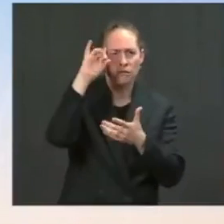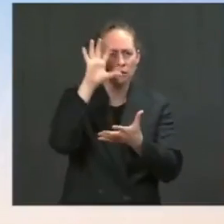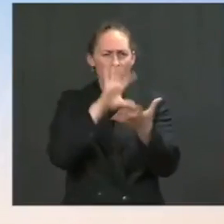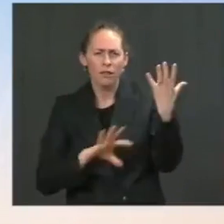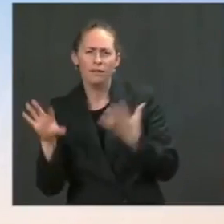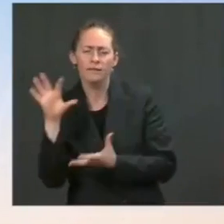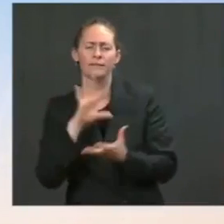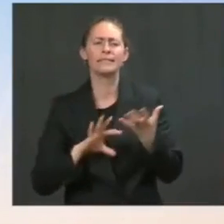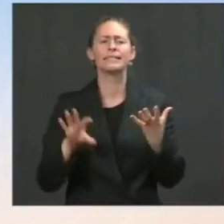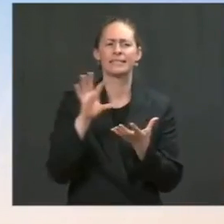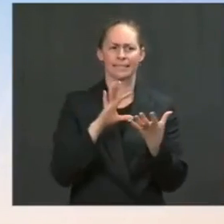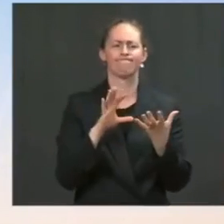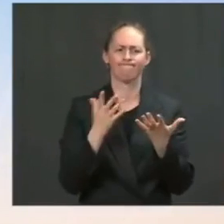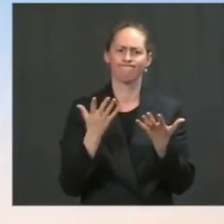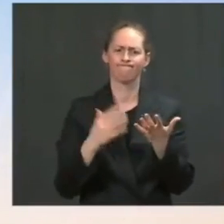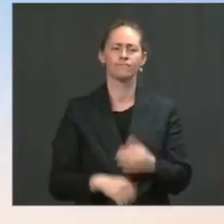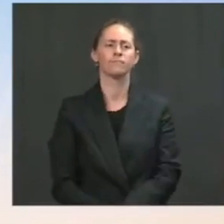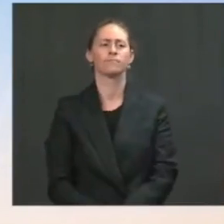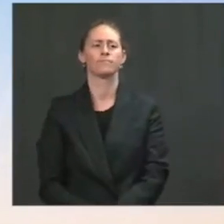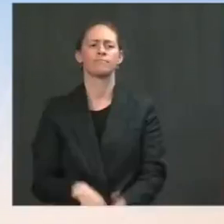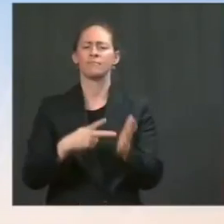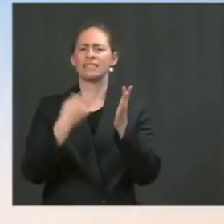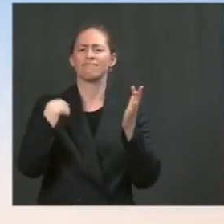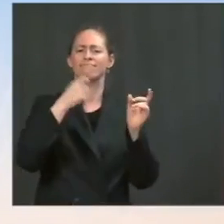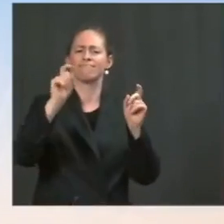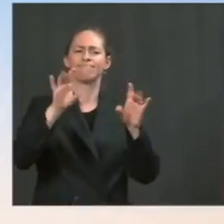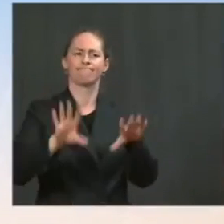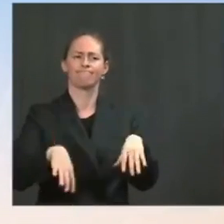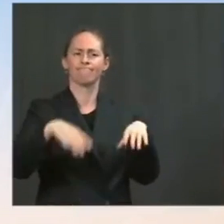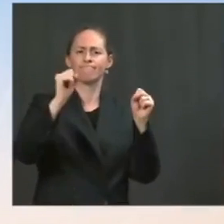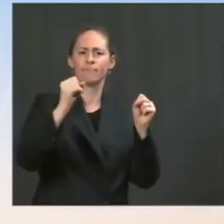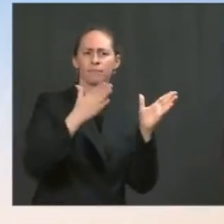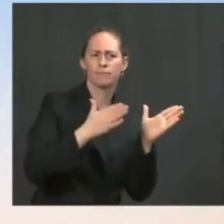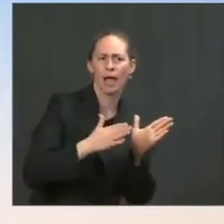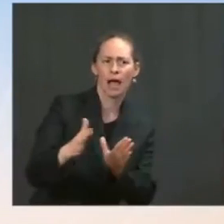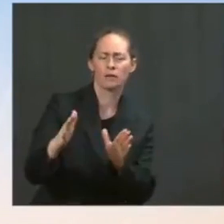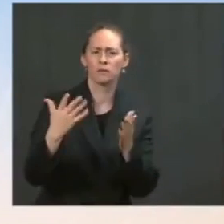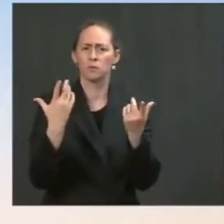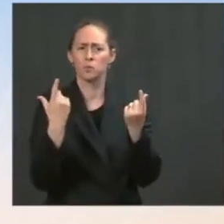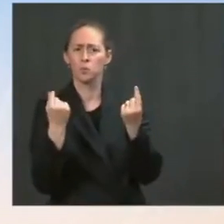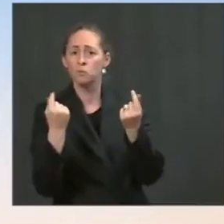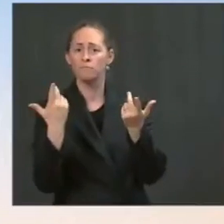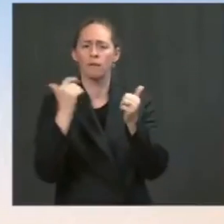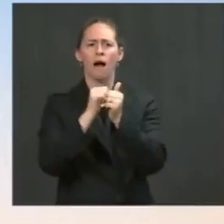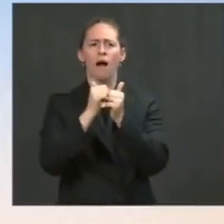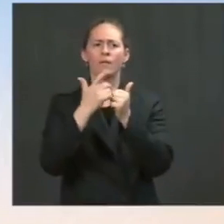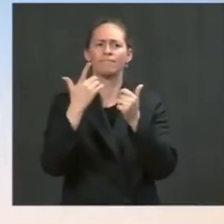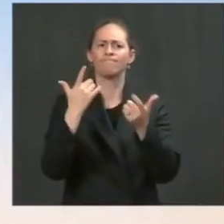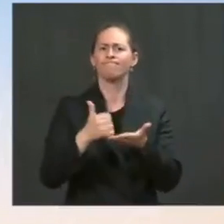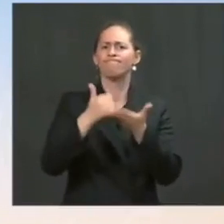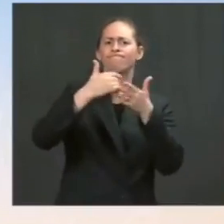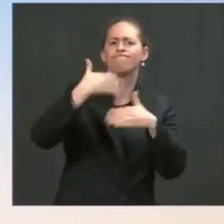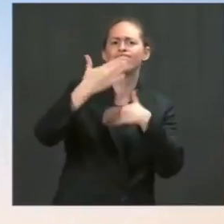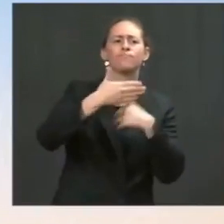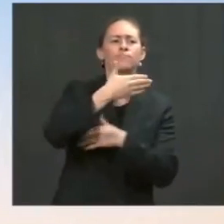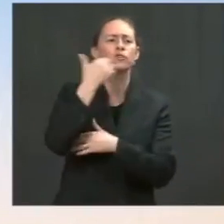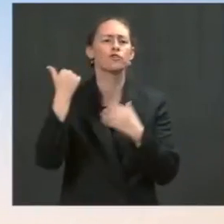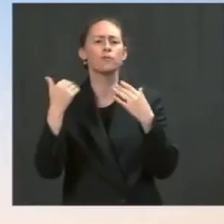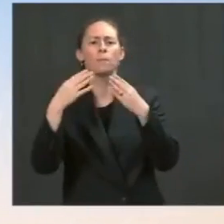have, that could be constructive for the public health of the country are